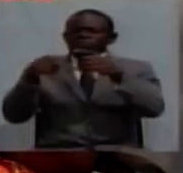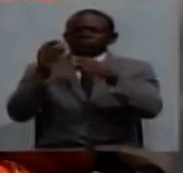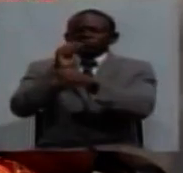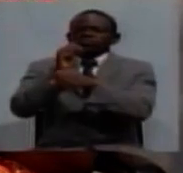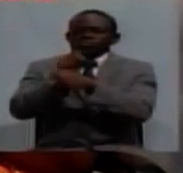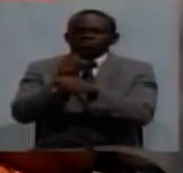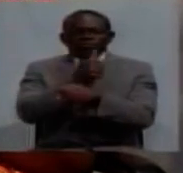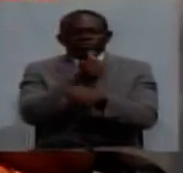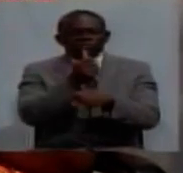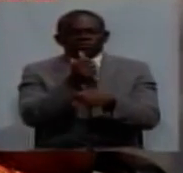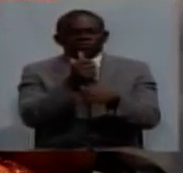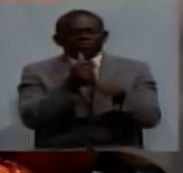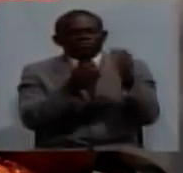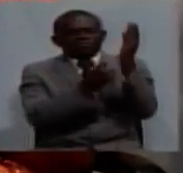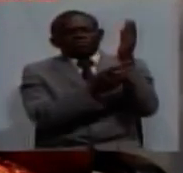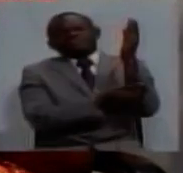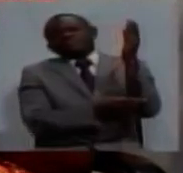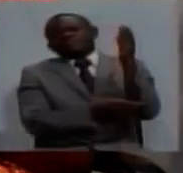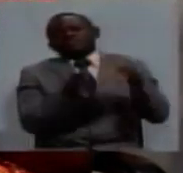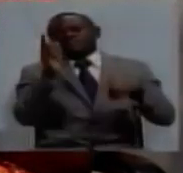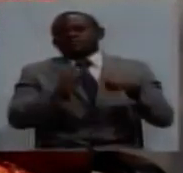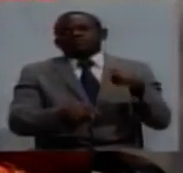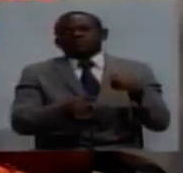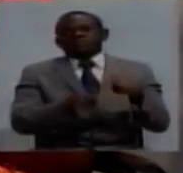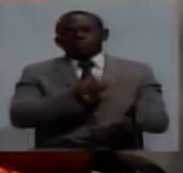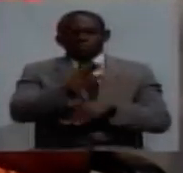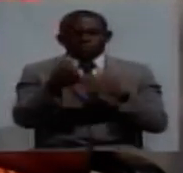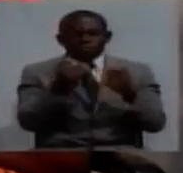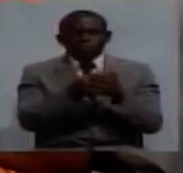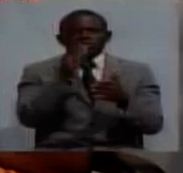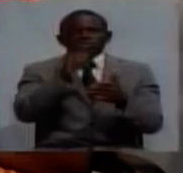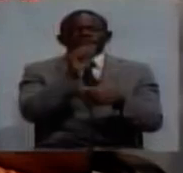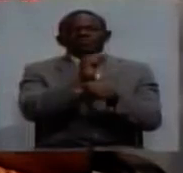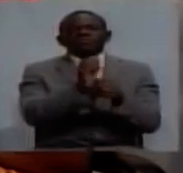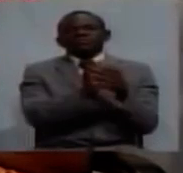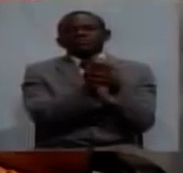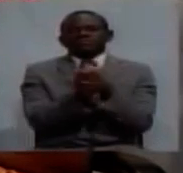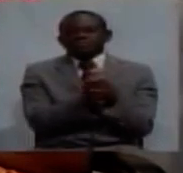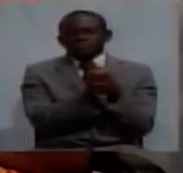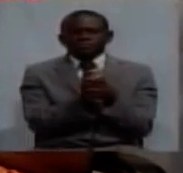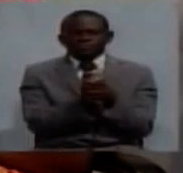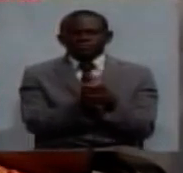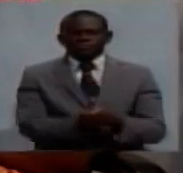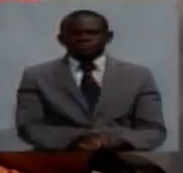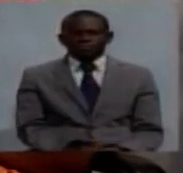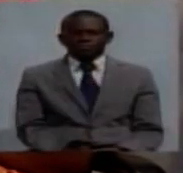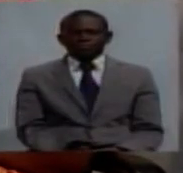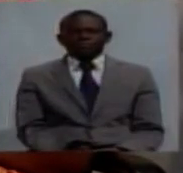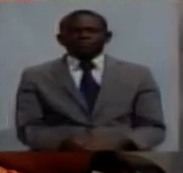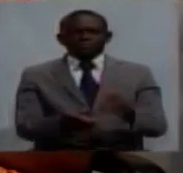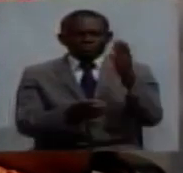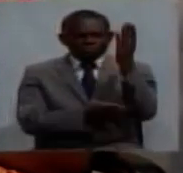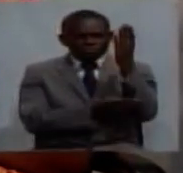in collaboration with each other. Any development practitioner would tell you that development interventions require